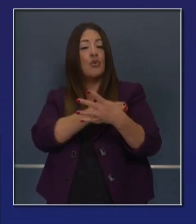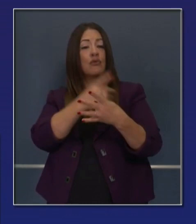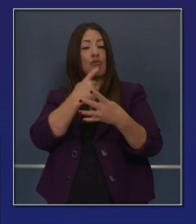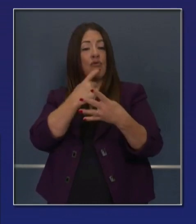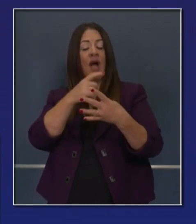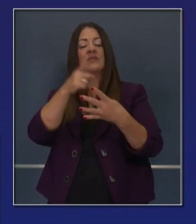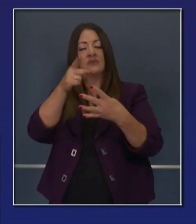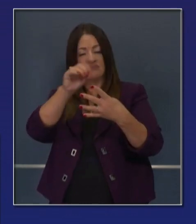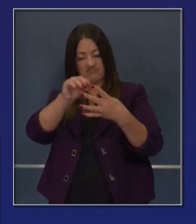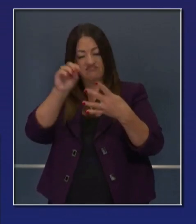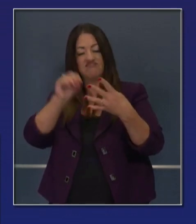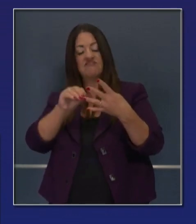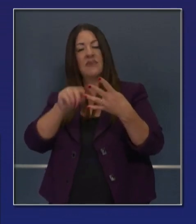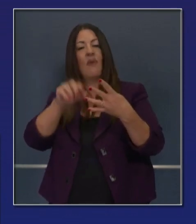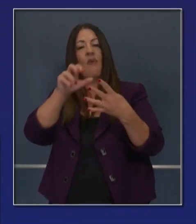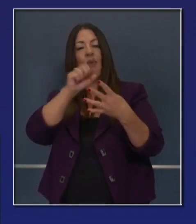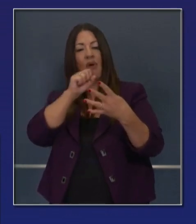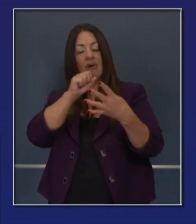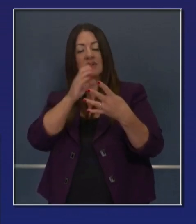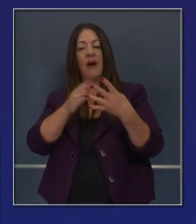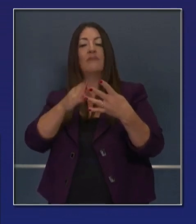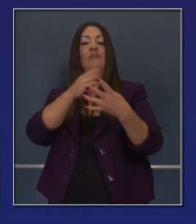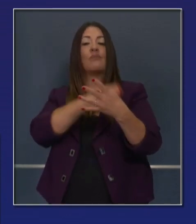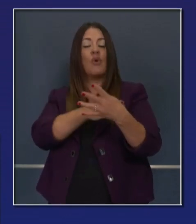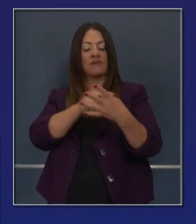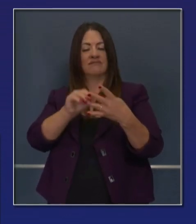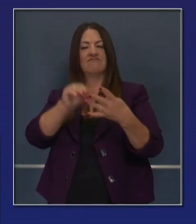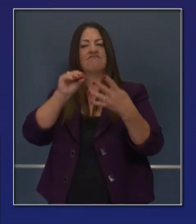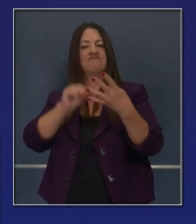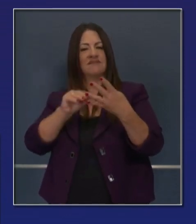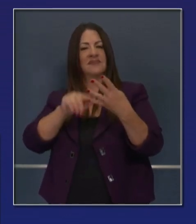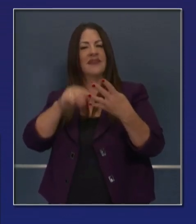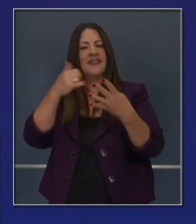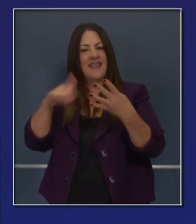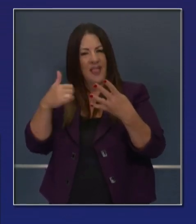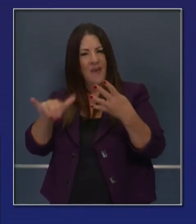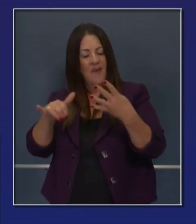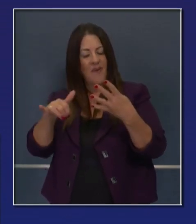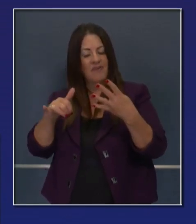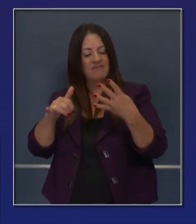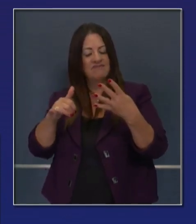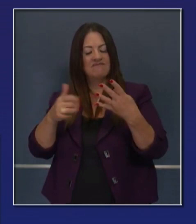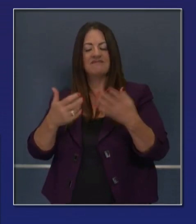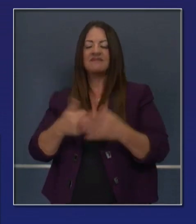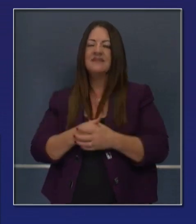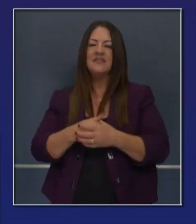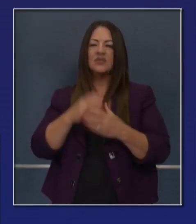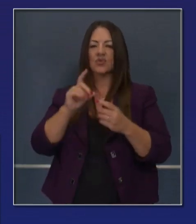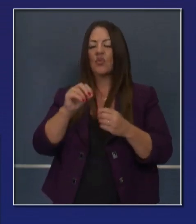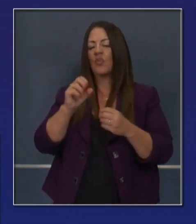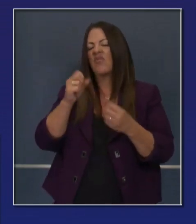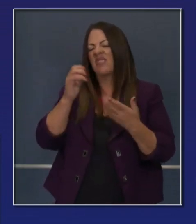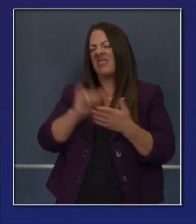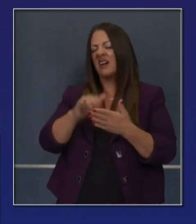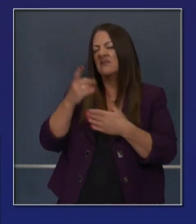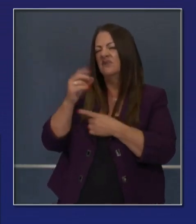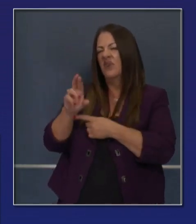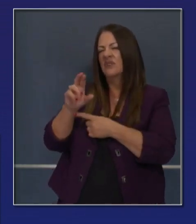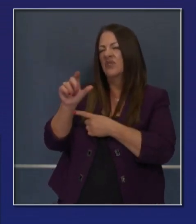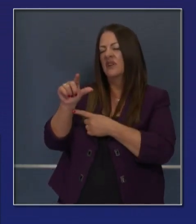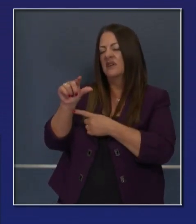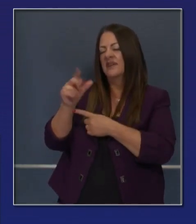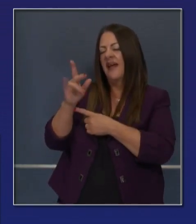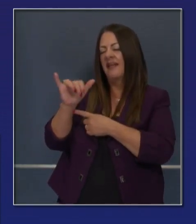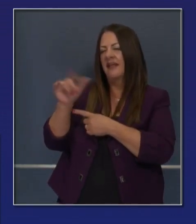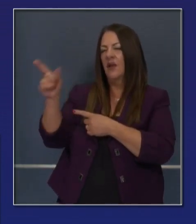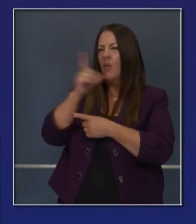up your Tuesday at noons with Dr. Galley. Here's his update on the tiered status and an update as well on this new work group